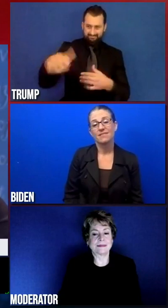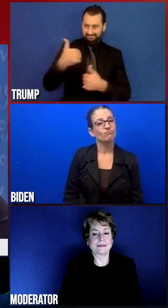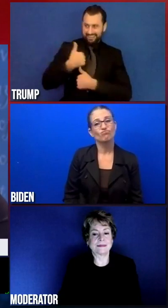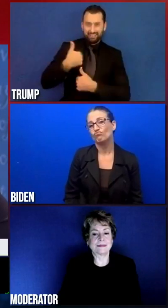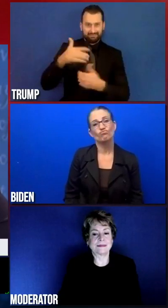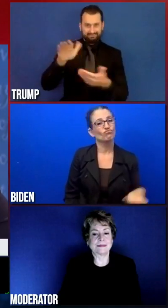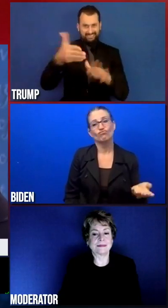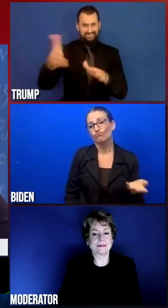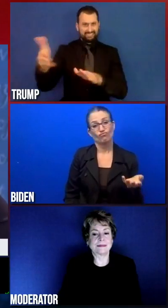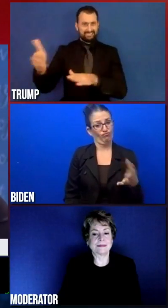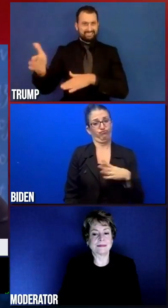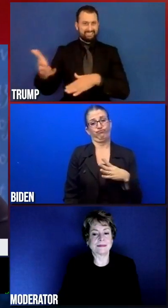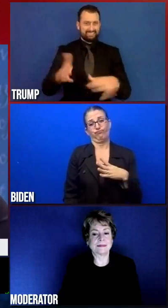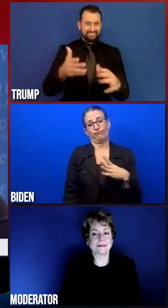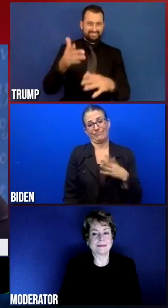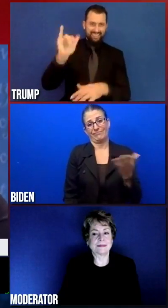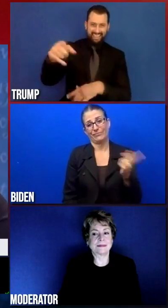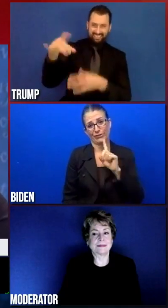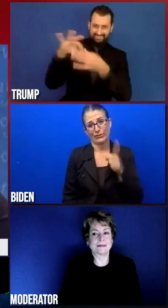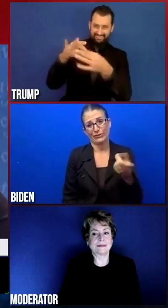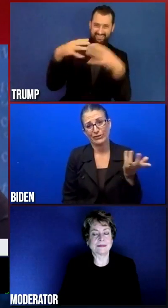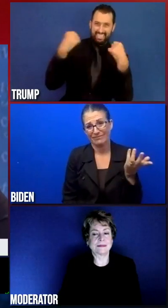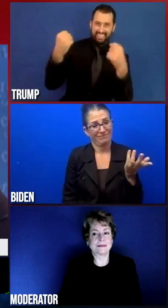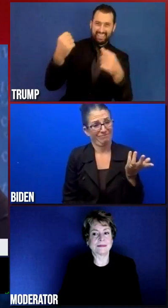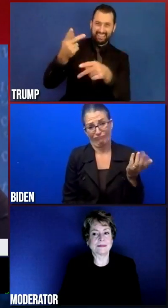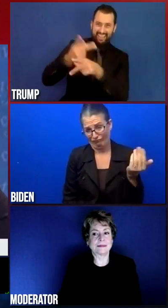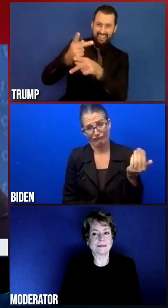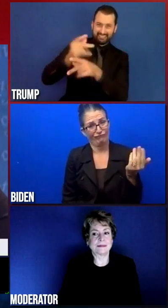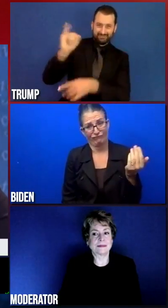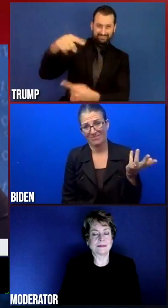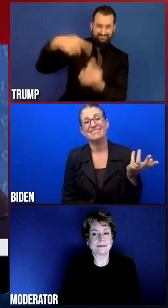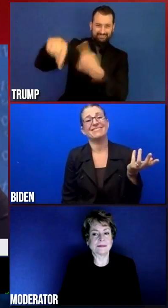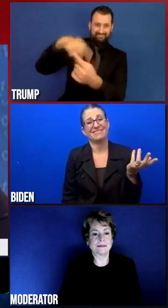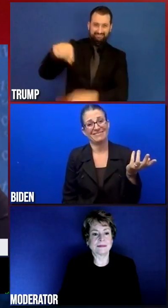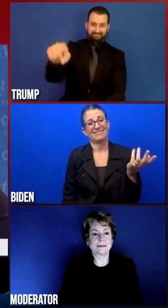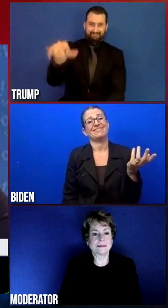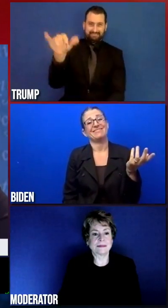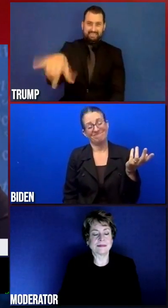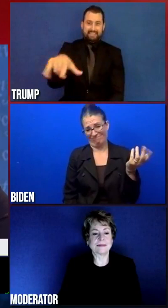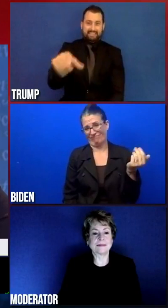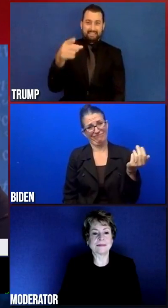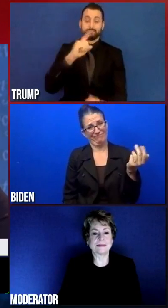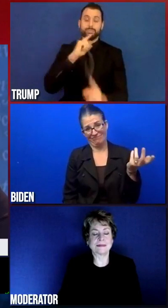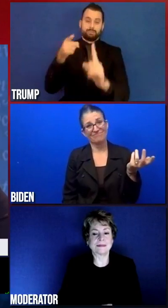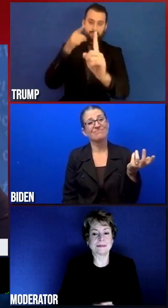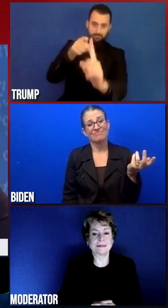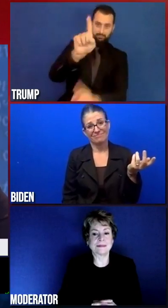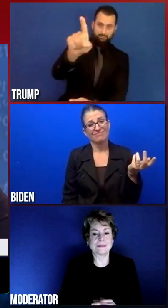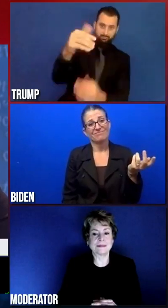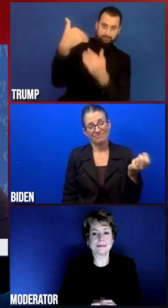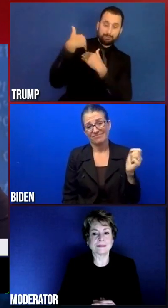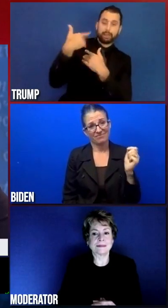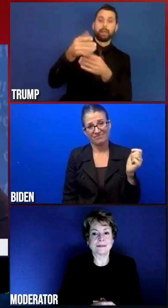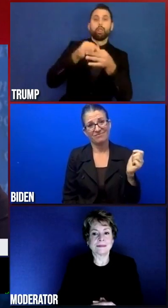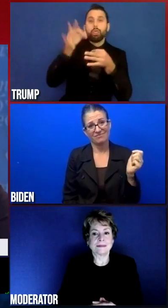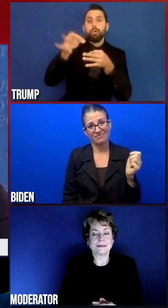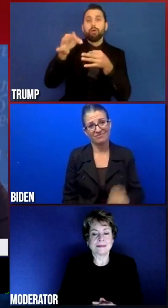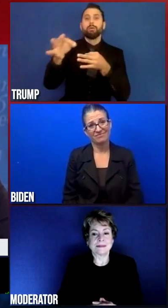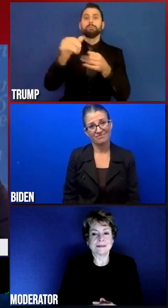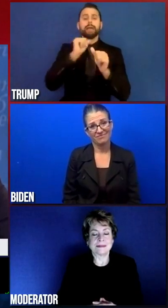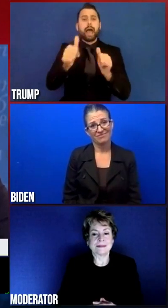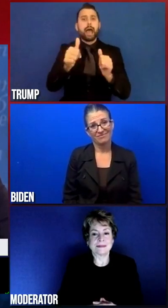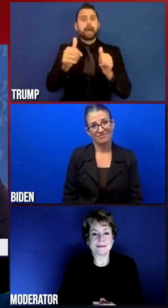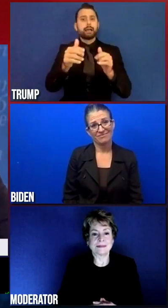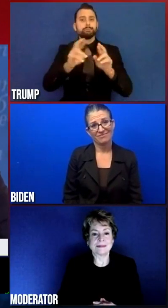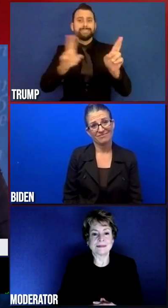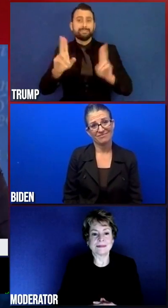200, it would be 2 million people because you were very late on the draw. You Late didn't on want the me to draw. ban China, which was heavily infected. You didn't want me to